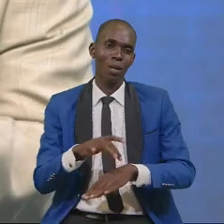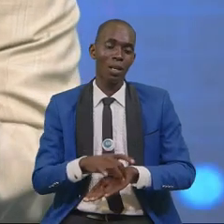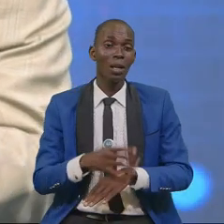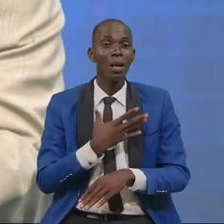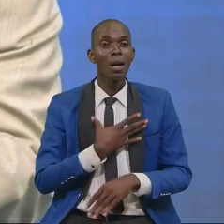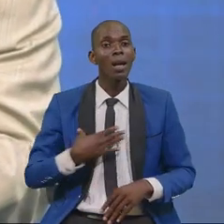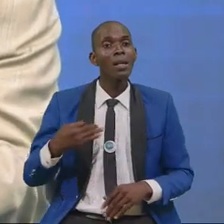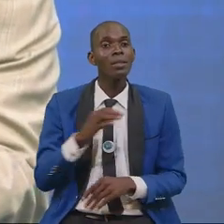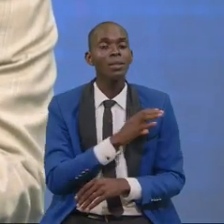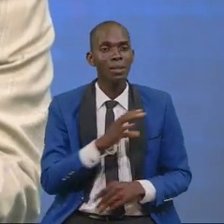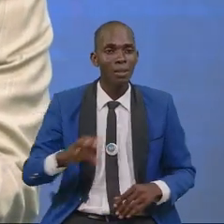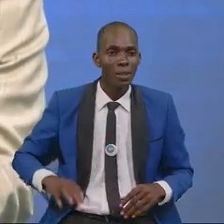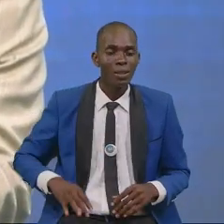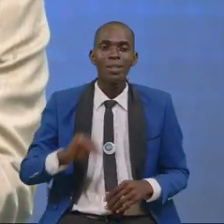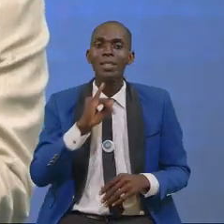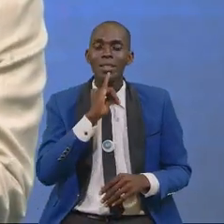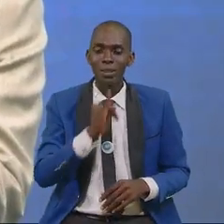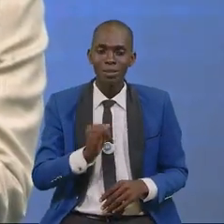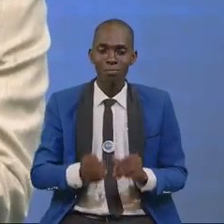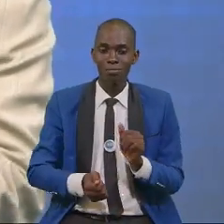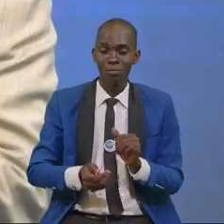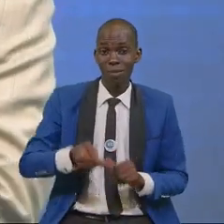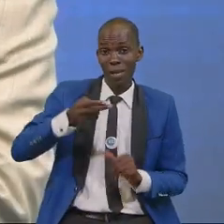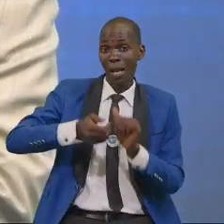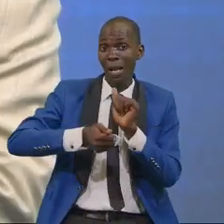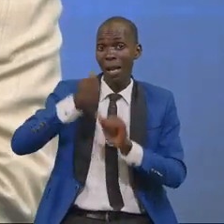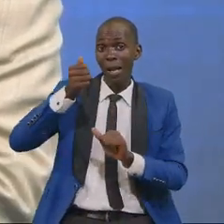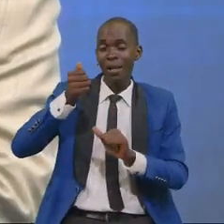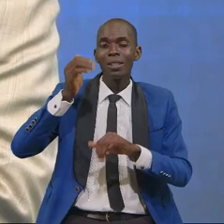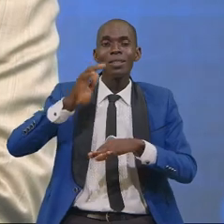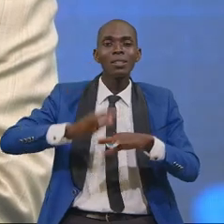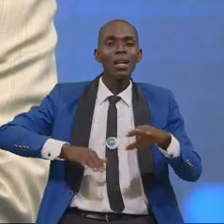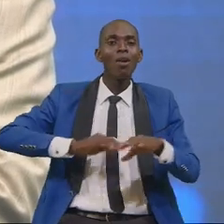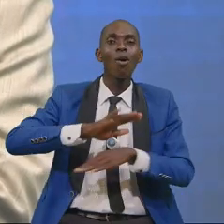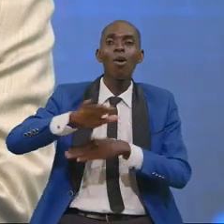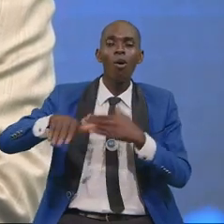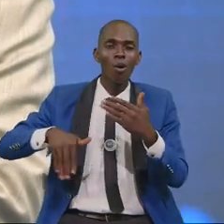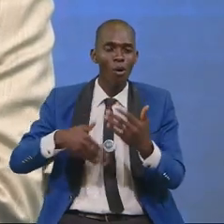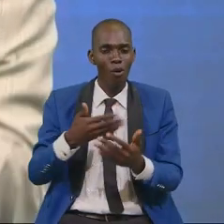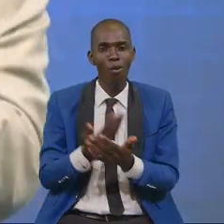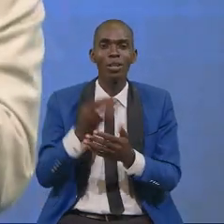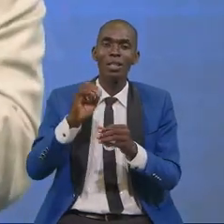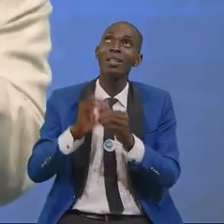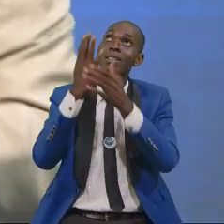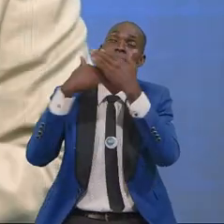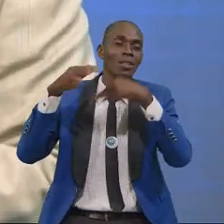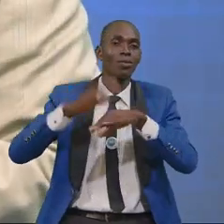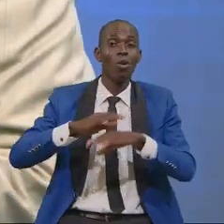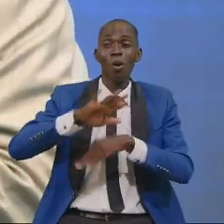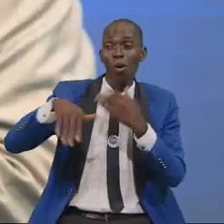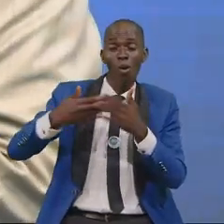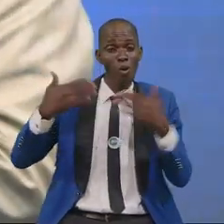Christ is higher than all in heaven, all angels.